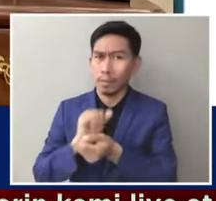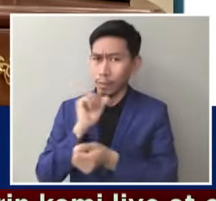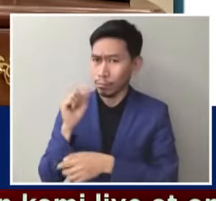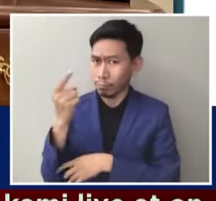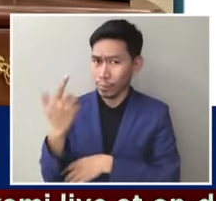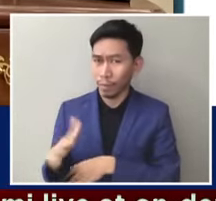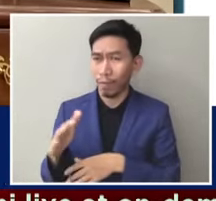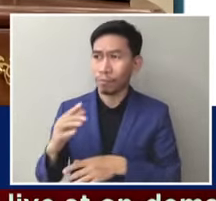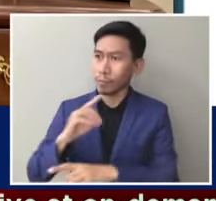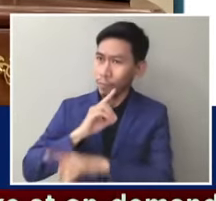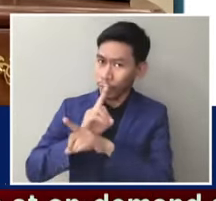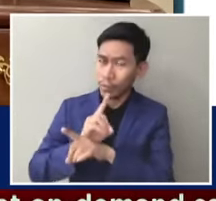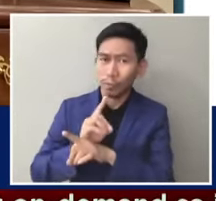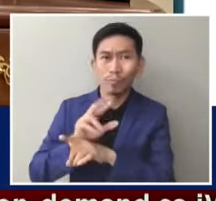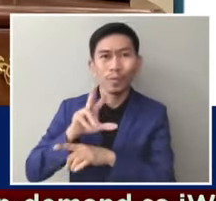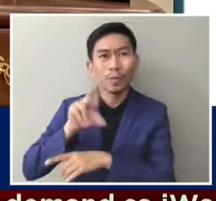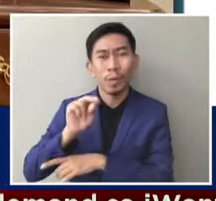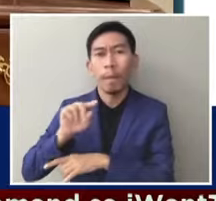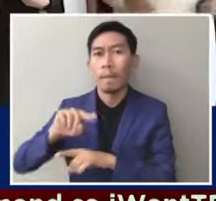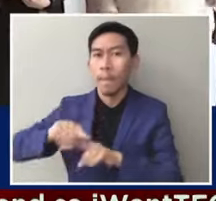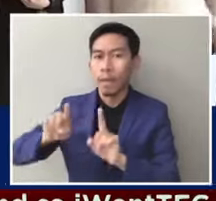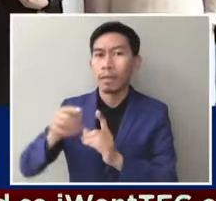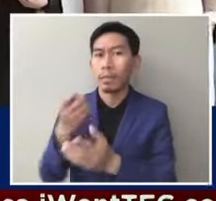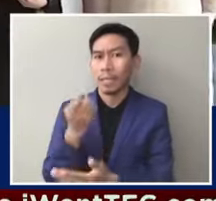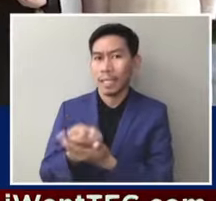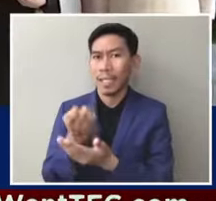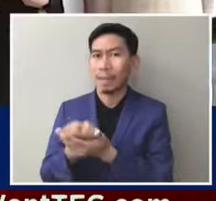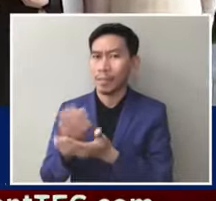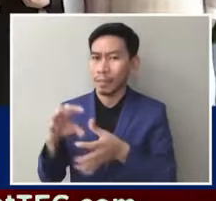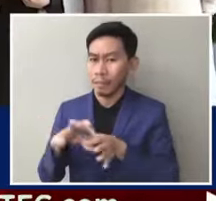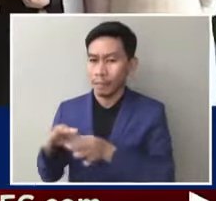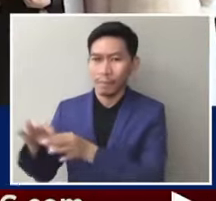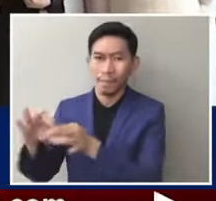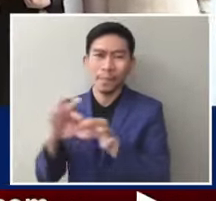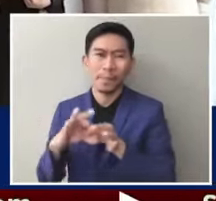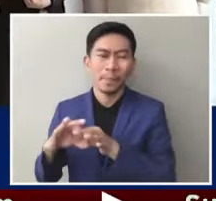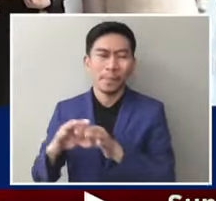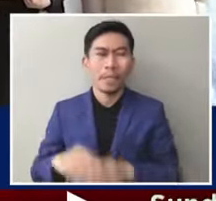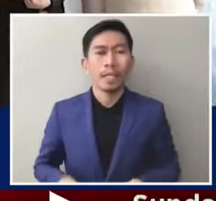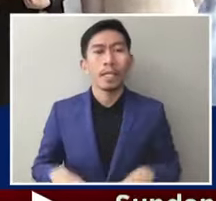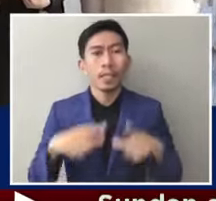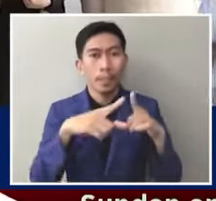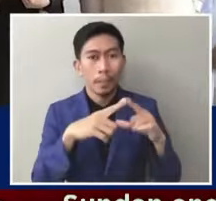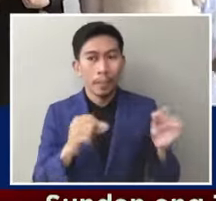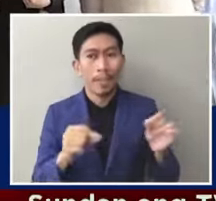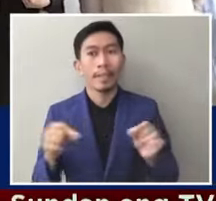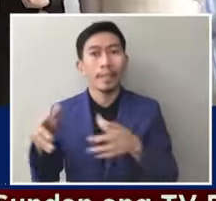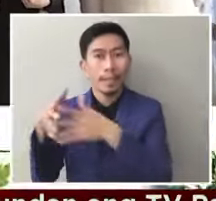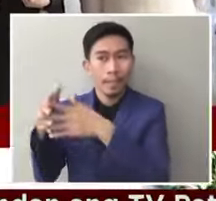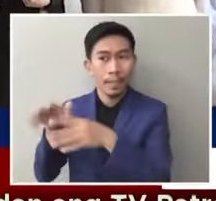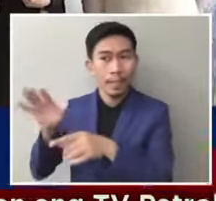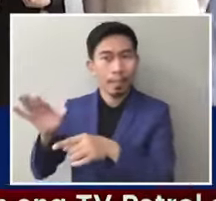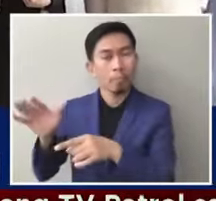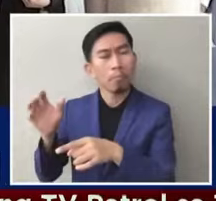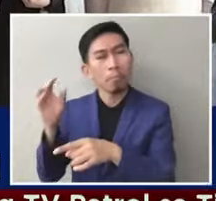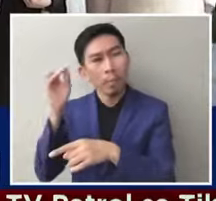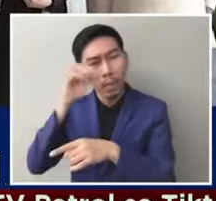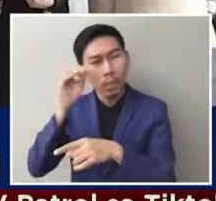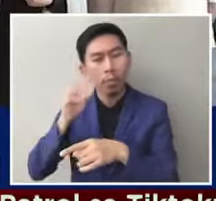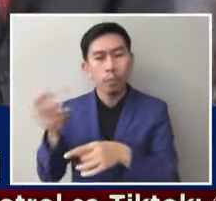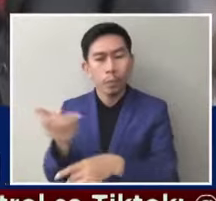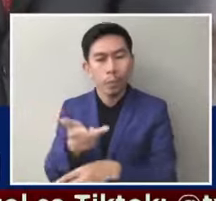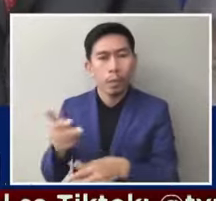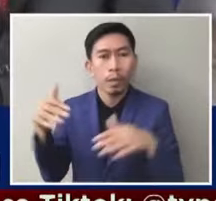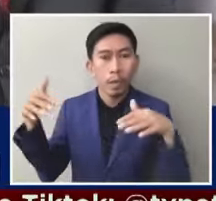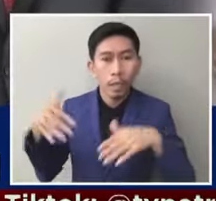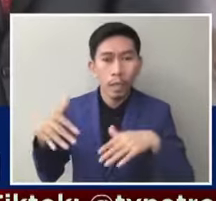defense alone, but again, the economic cooperation. Para sa Japan at Amerika, layo ng trilateral summit na isulong ang pagsunod